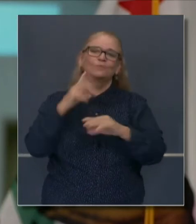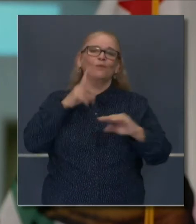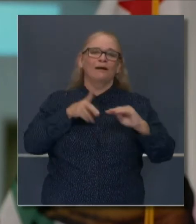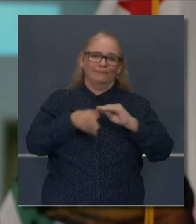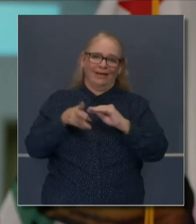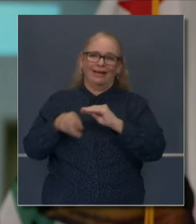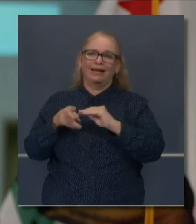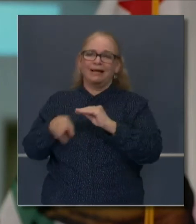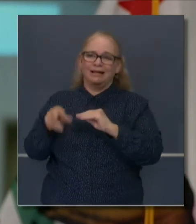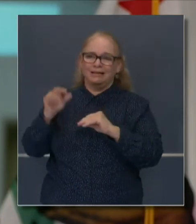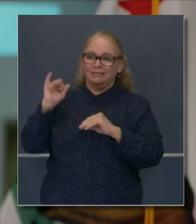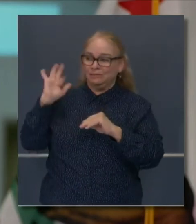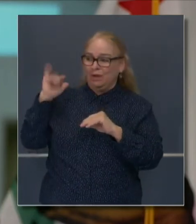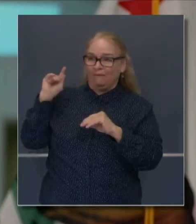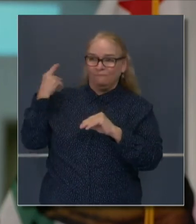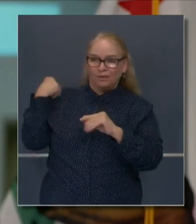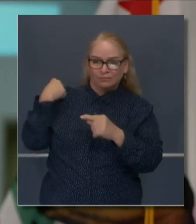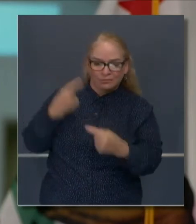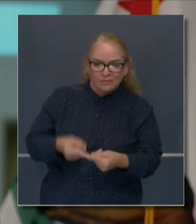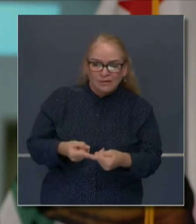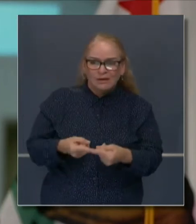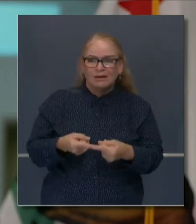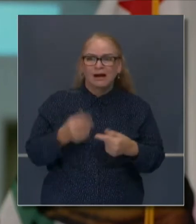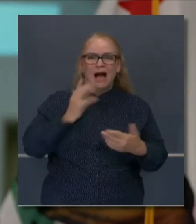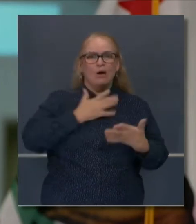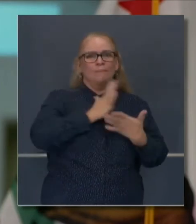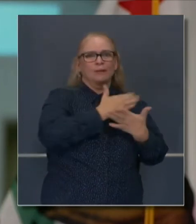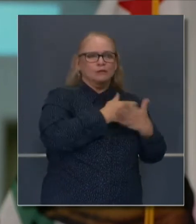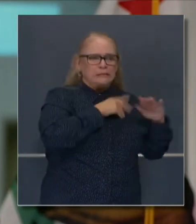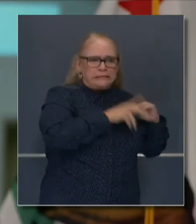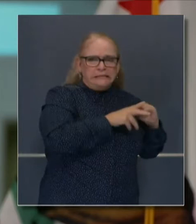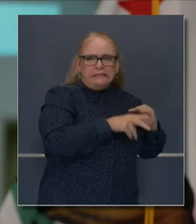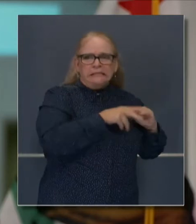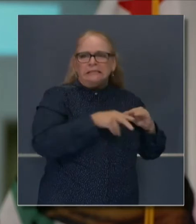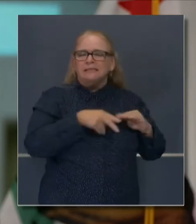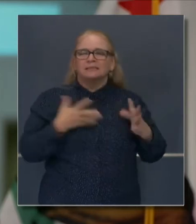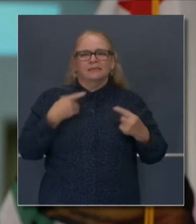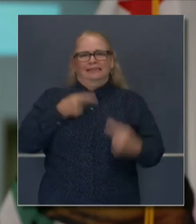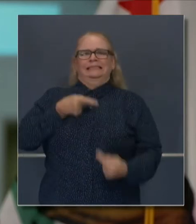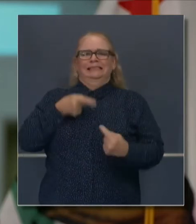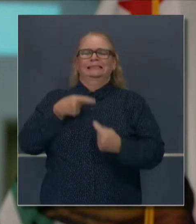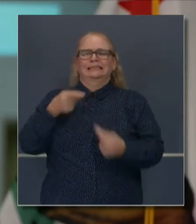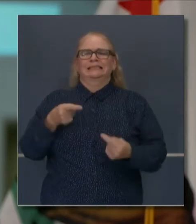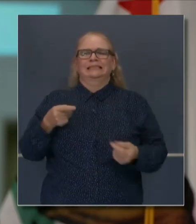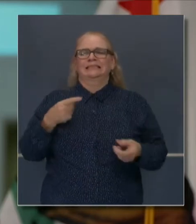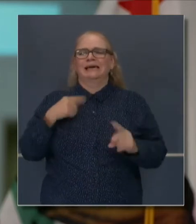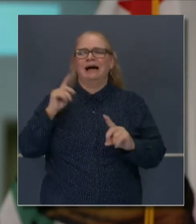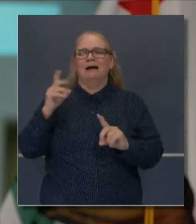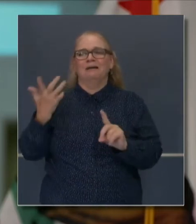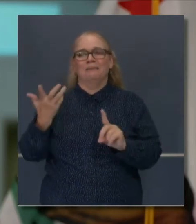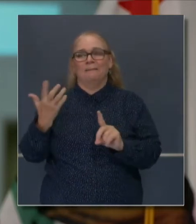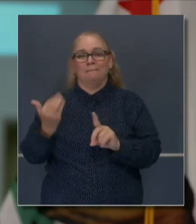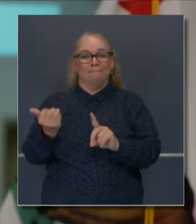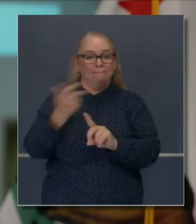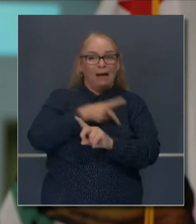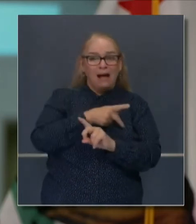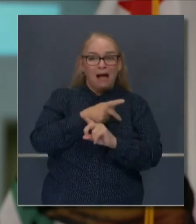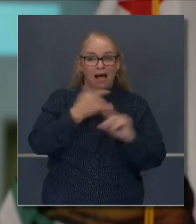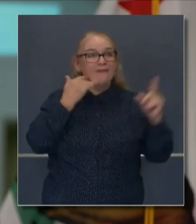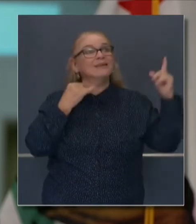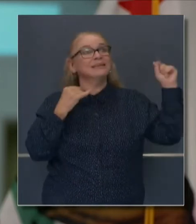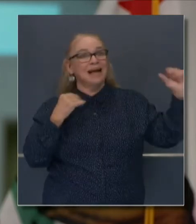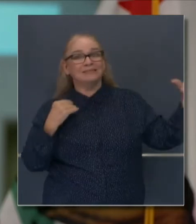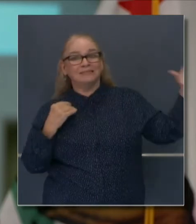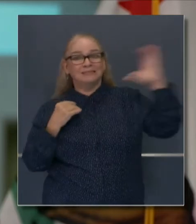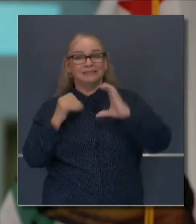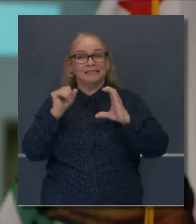1st, that they could be reversed if indeed that stimulus was taking shape. Looks at the moment, at